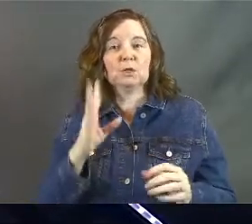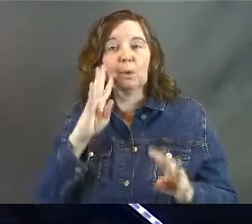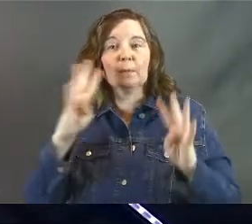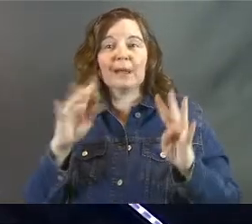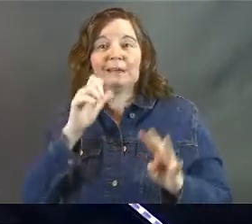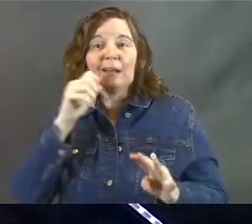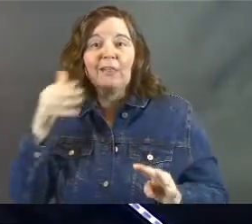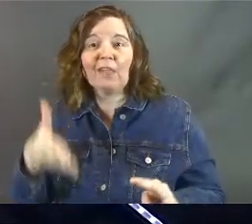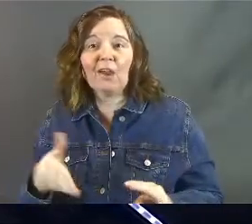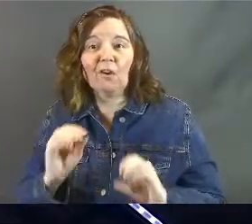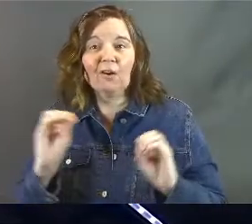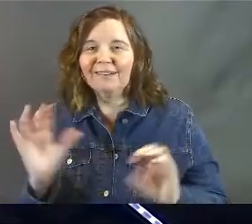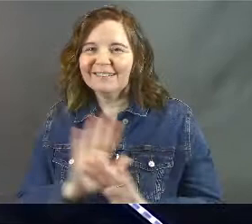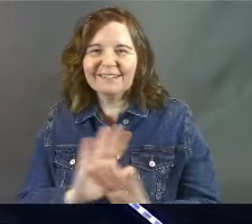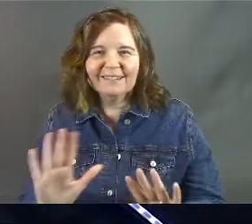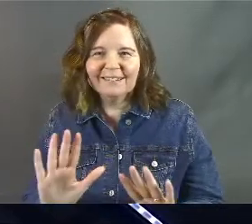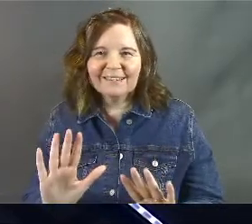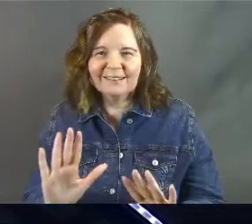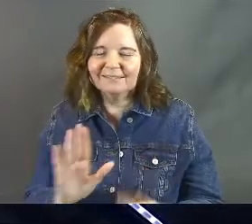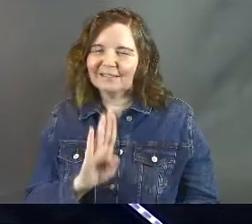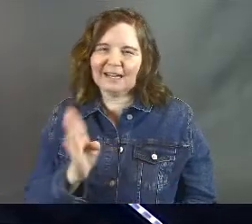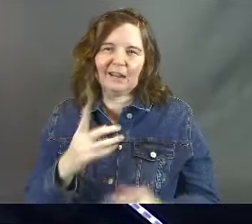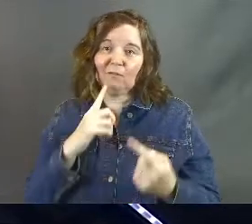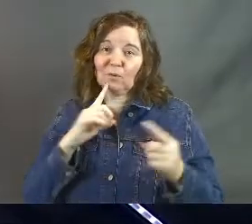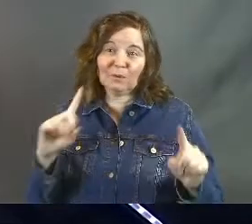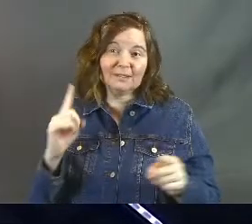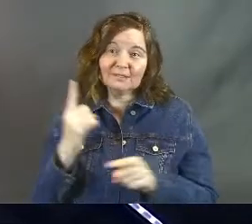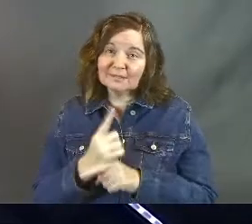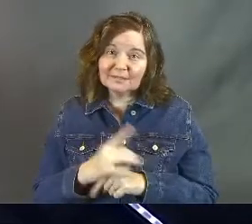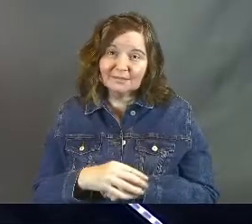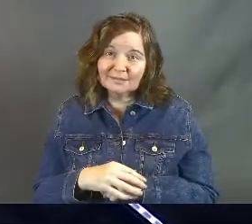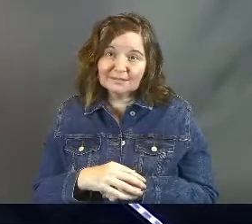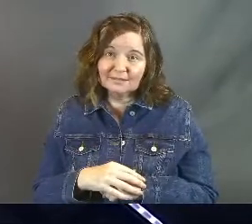pretend like it's not there. That never works, does it?